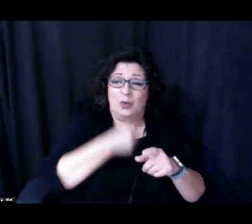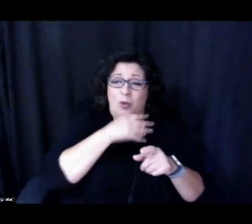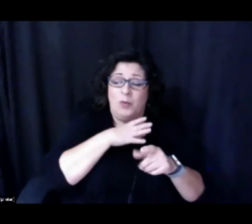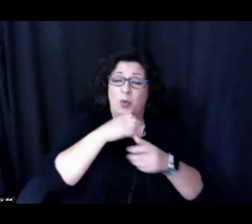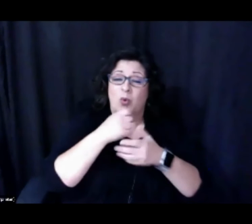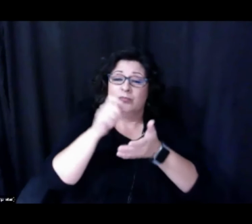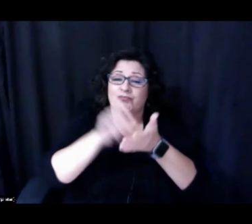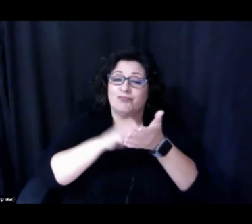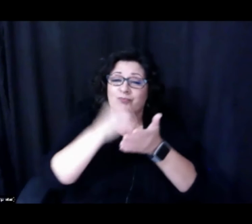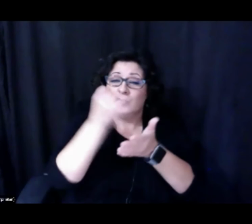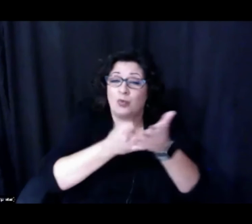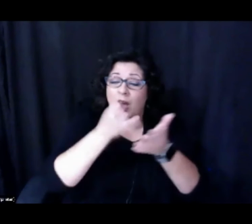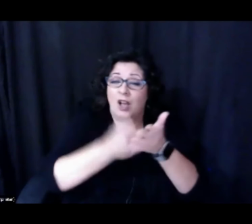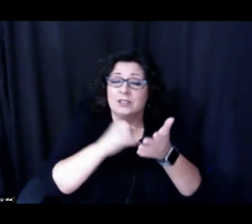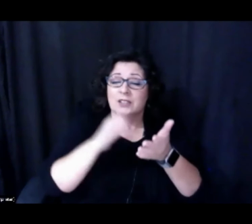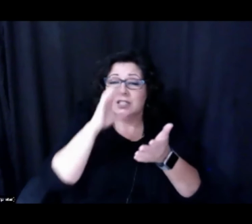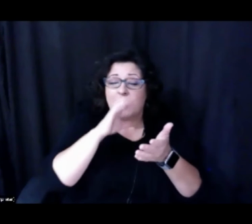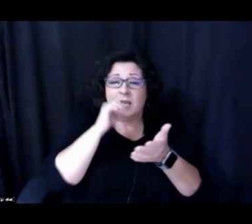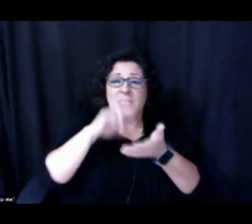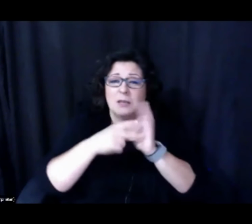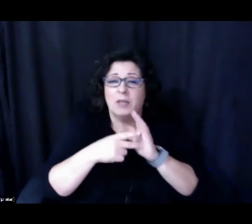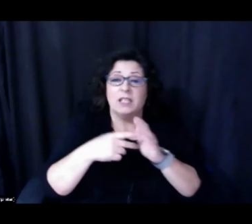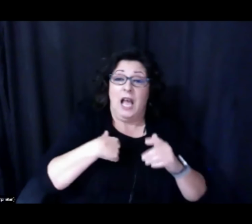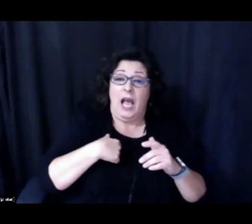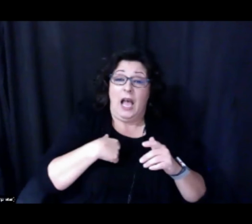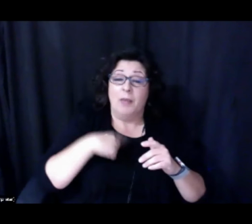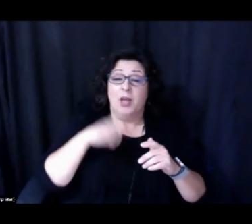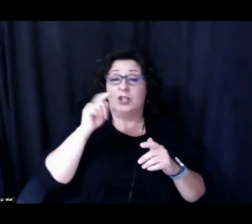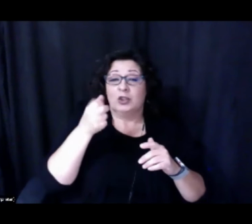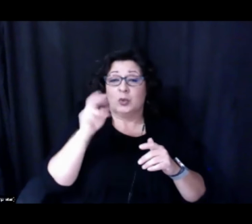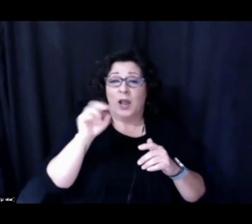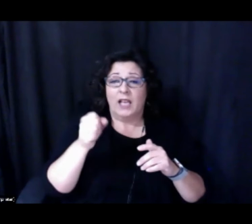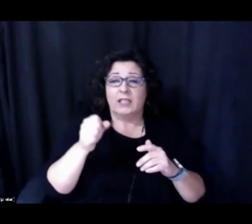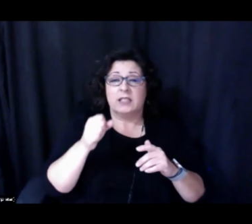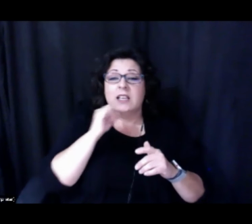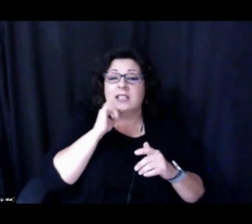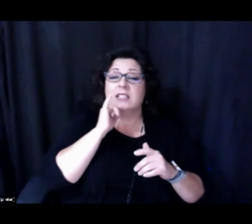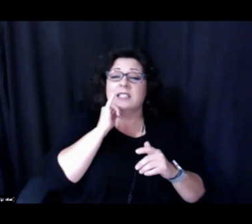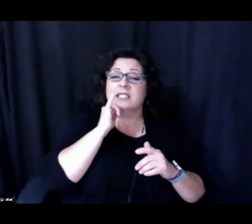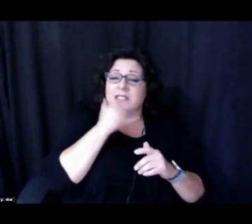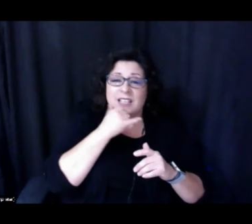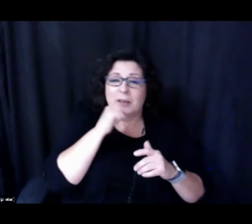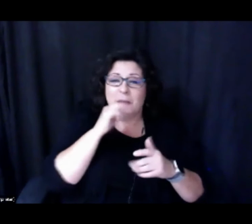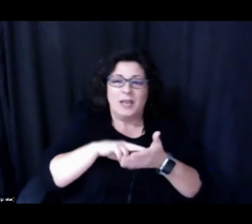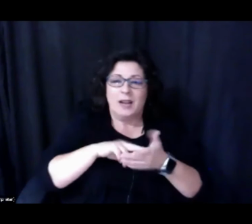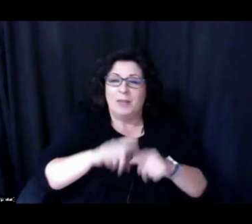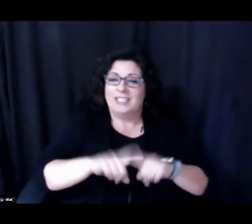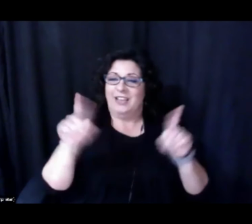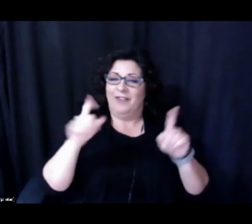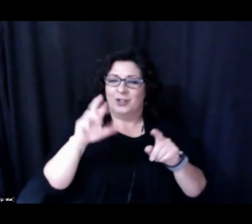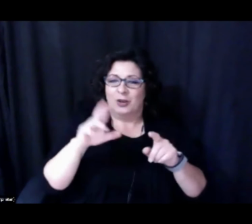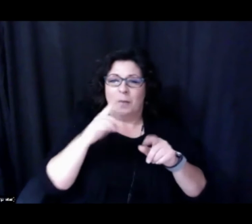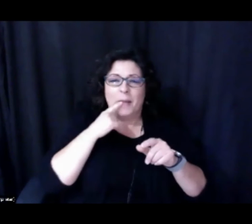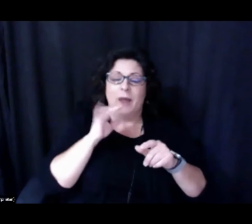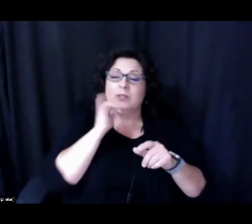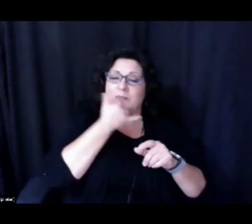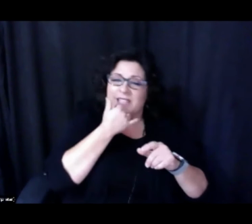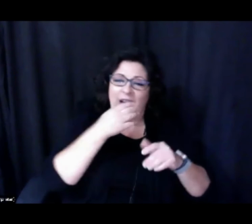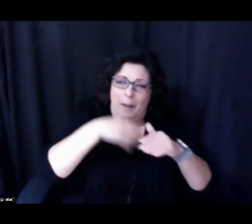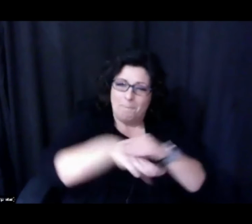wrote, being trans doesn't mean I was born a different gender. It means I was mistaken for a different gender at birth than the one that I